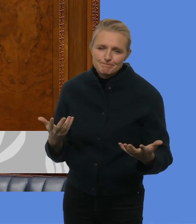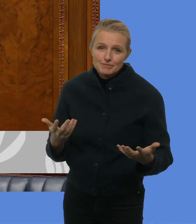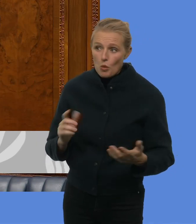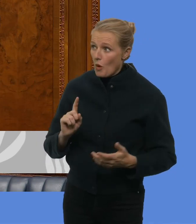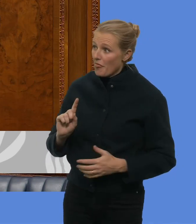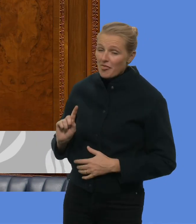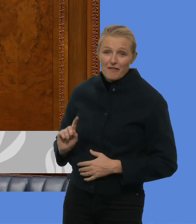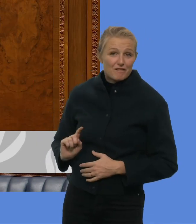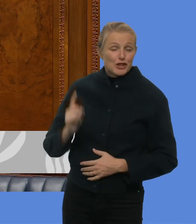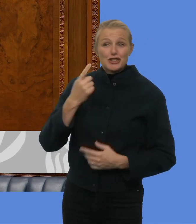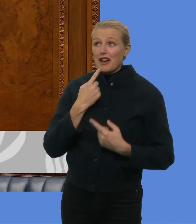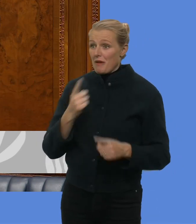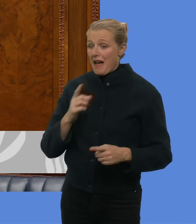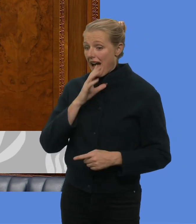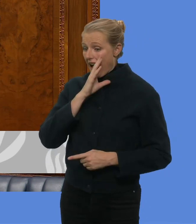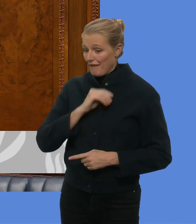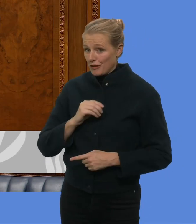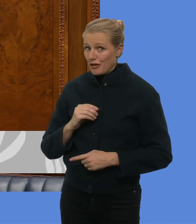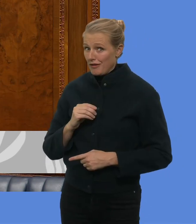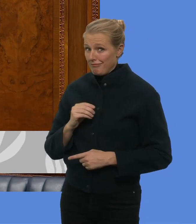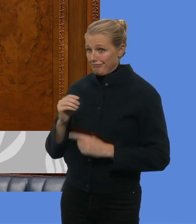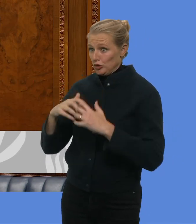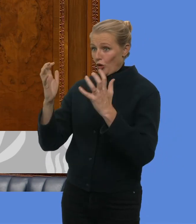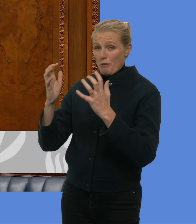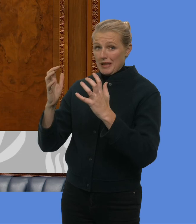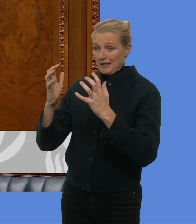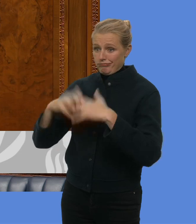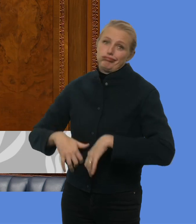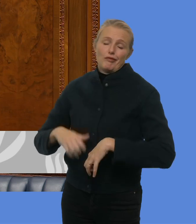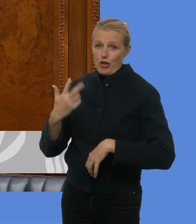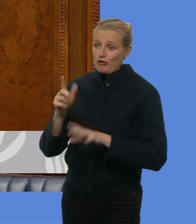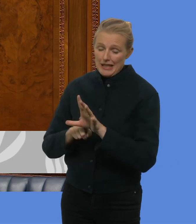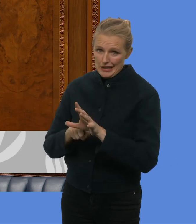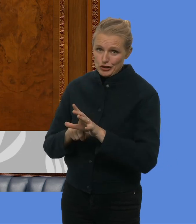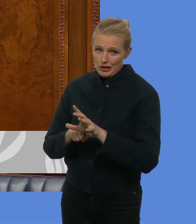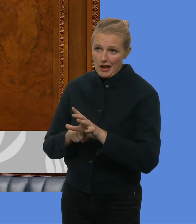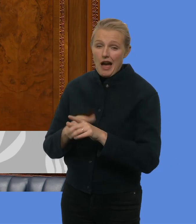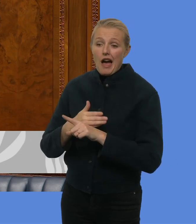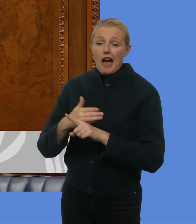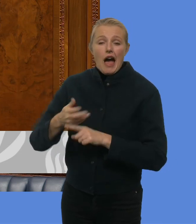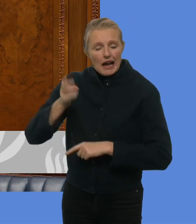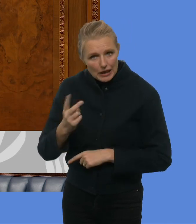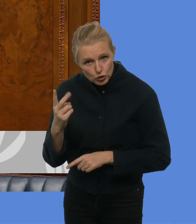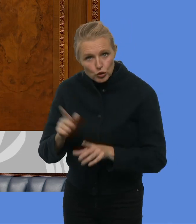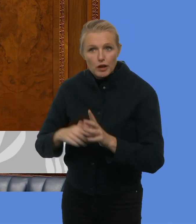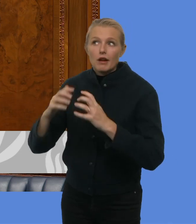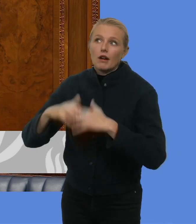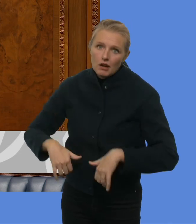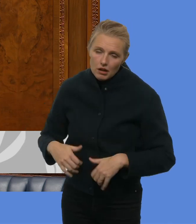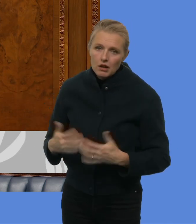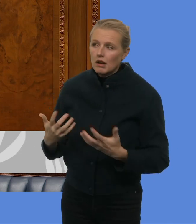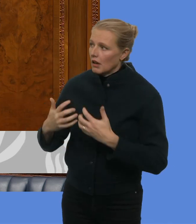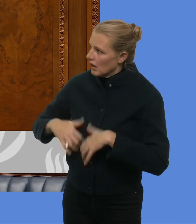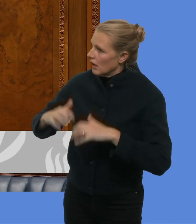announcements post a 3-year collapse, and we've had a subsequent 2-year collapse. Given that delay is